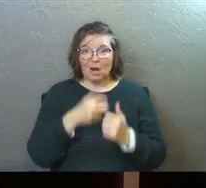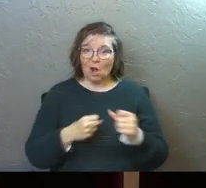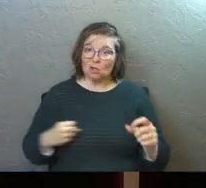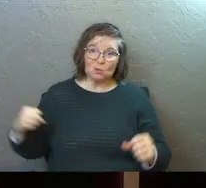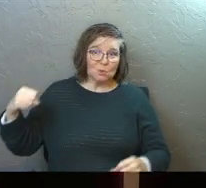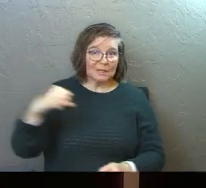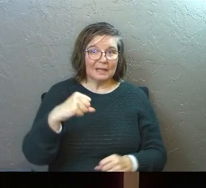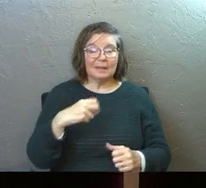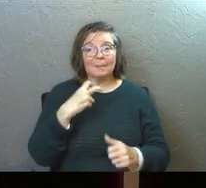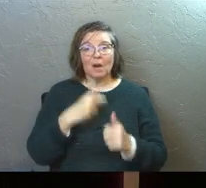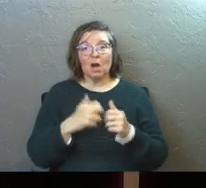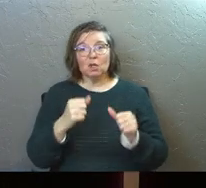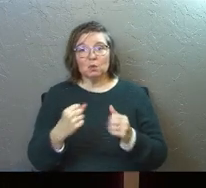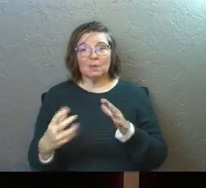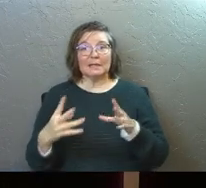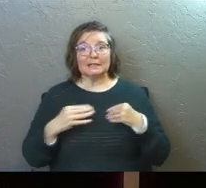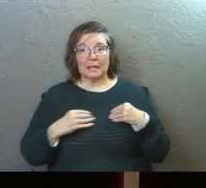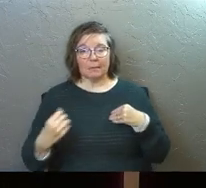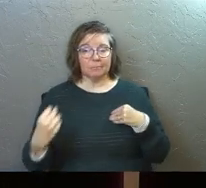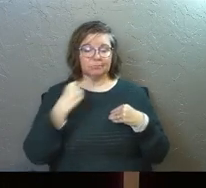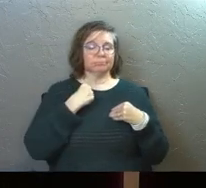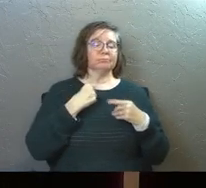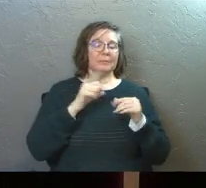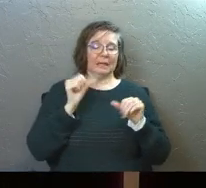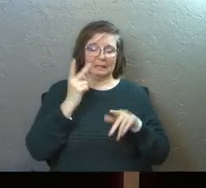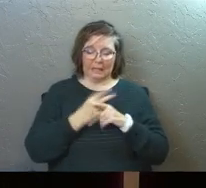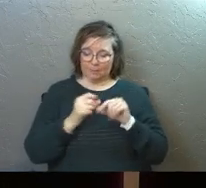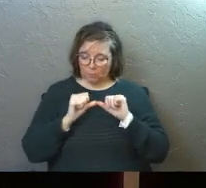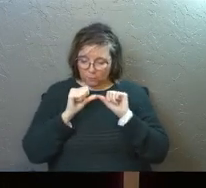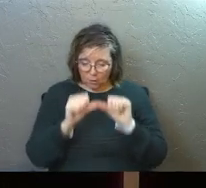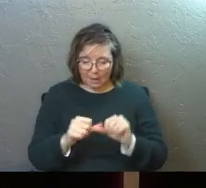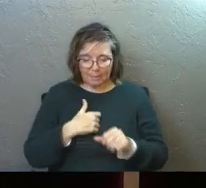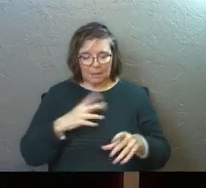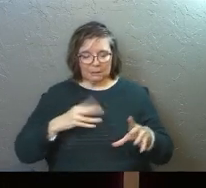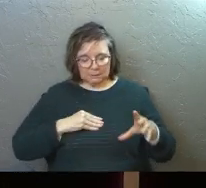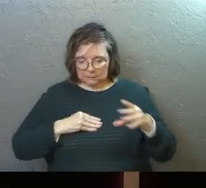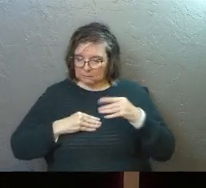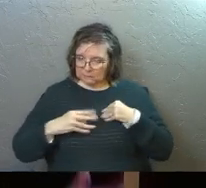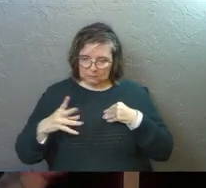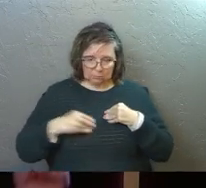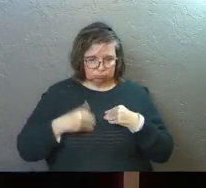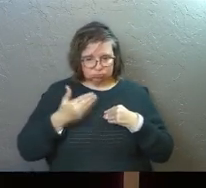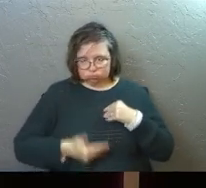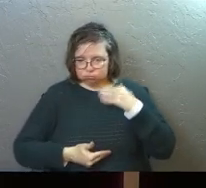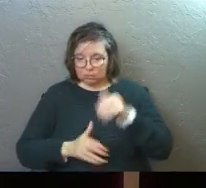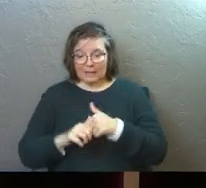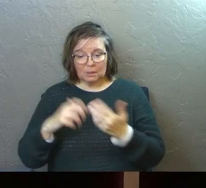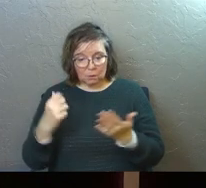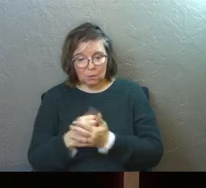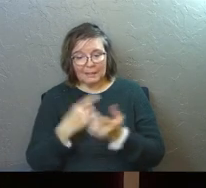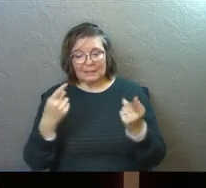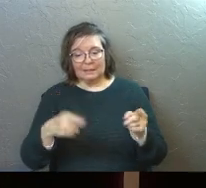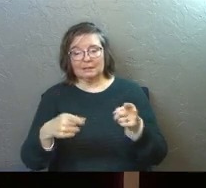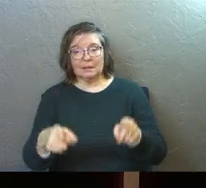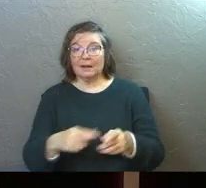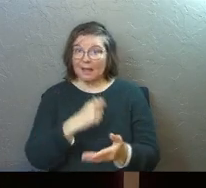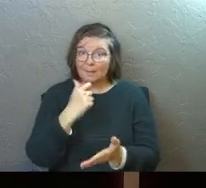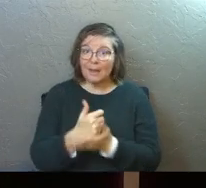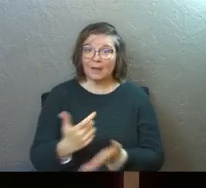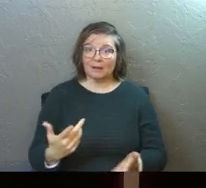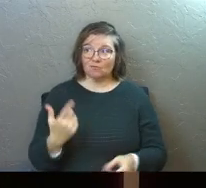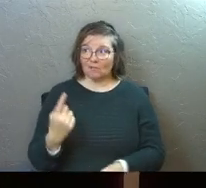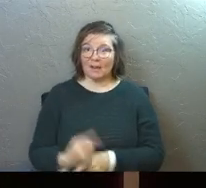hit. It's about how hard you can get hit and keep moving forward. How much you can take and keep moving forward. That's how winning is done.